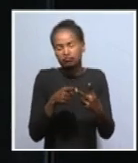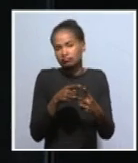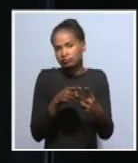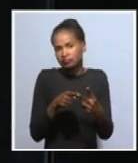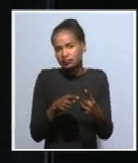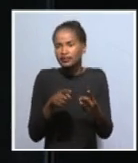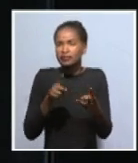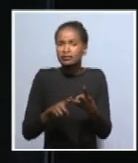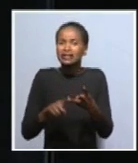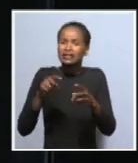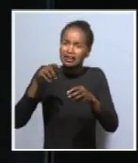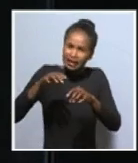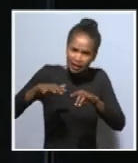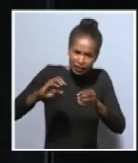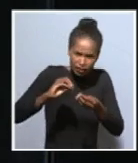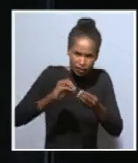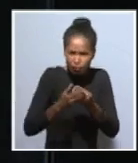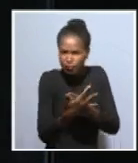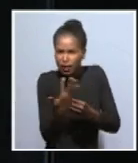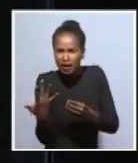livestock numbers